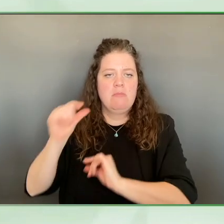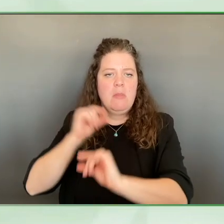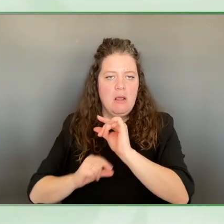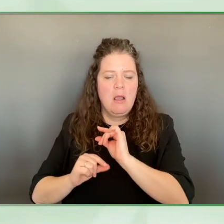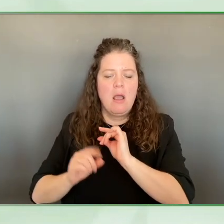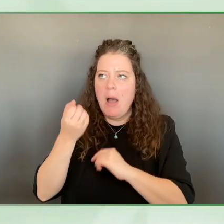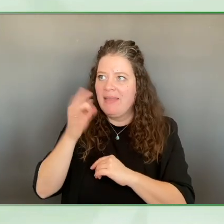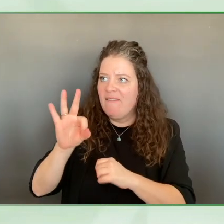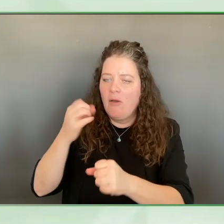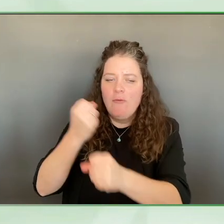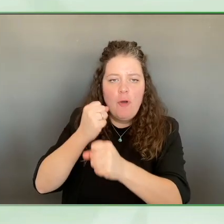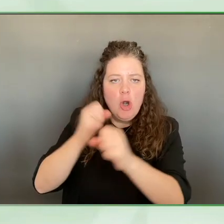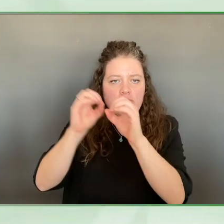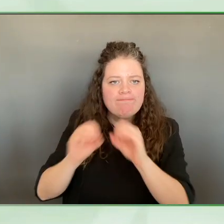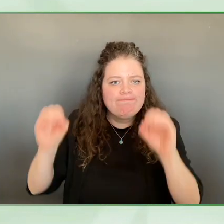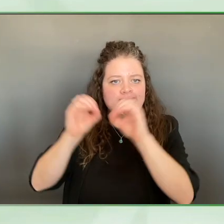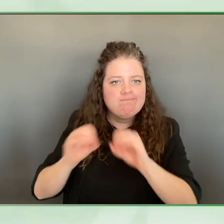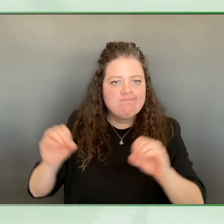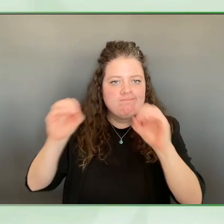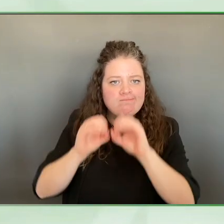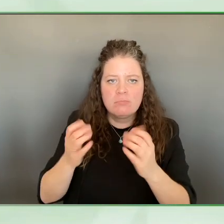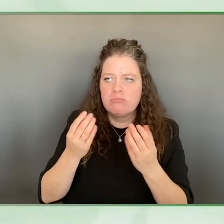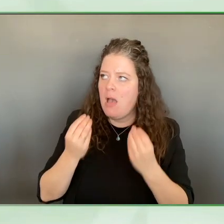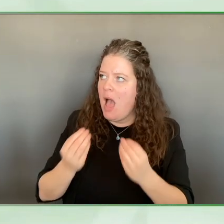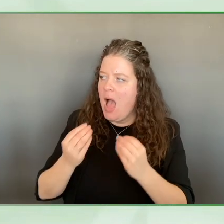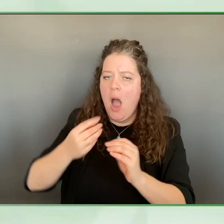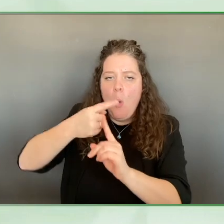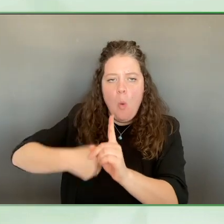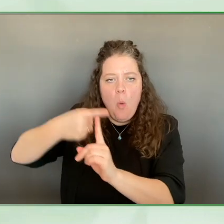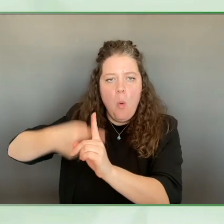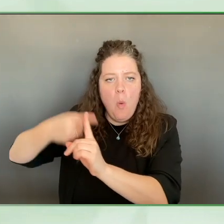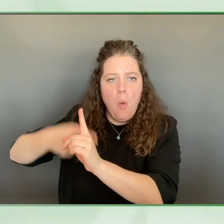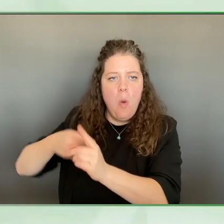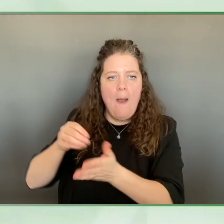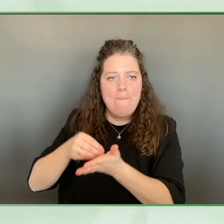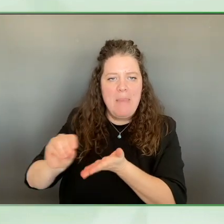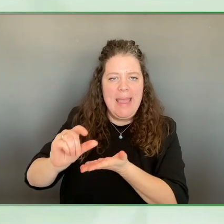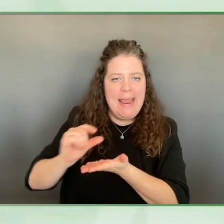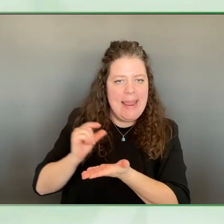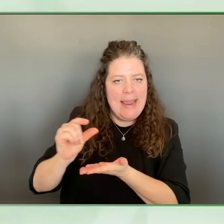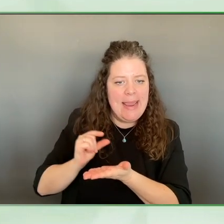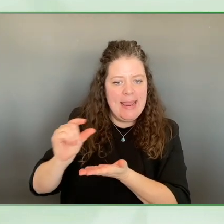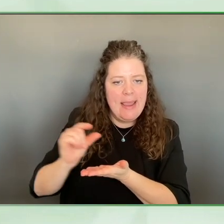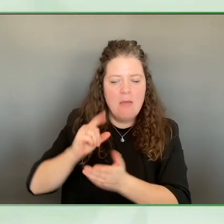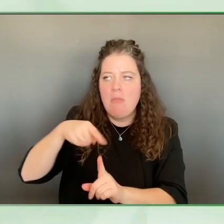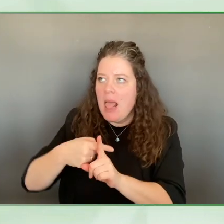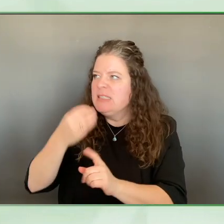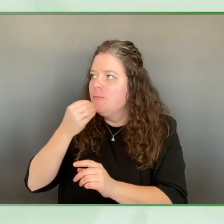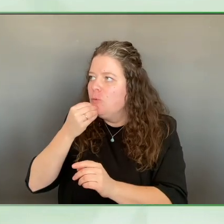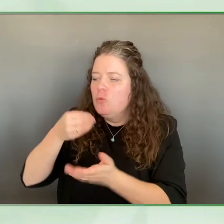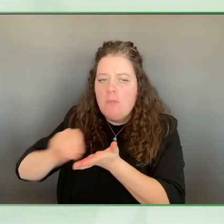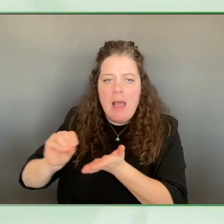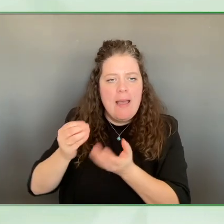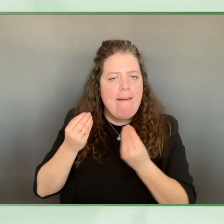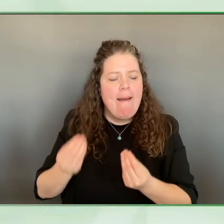daily, to have money to pay a leasing and also to put food in the plate. So sometimes I